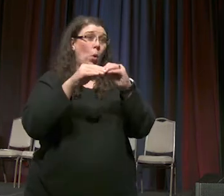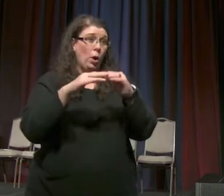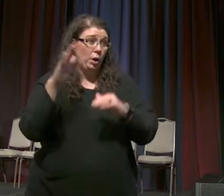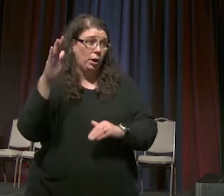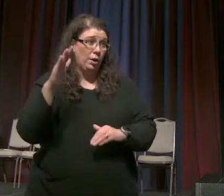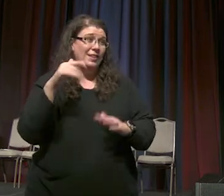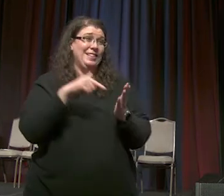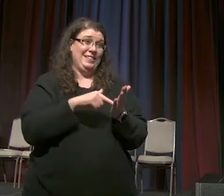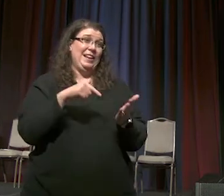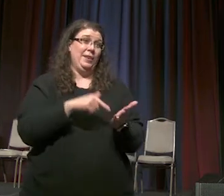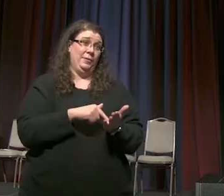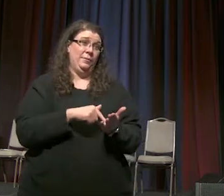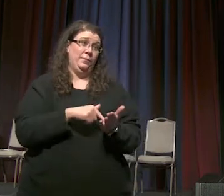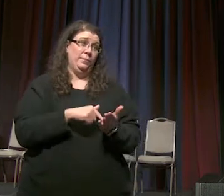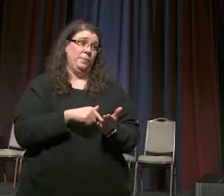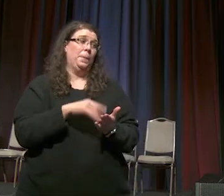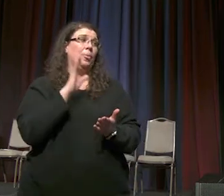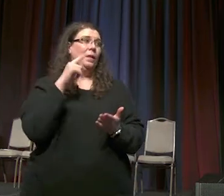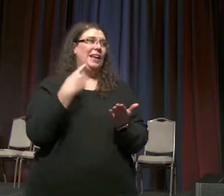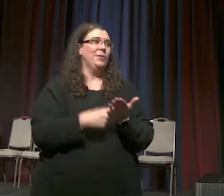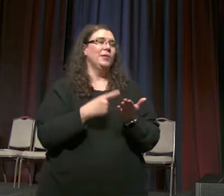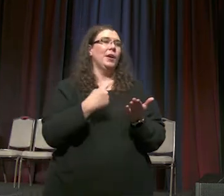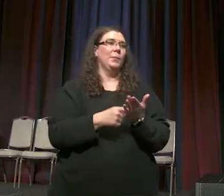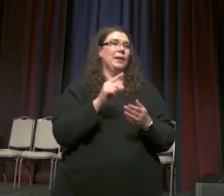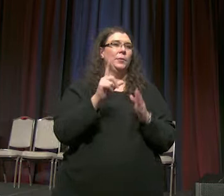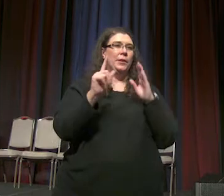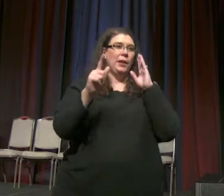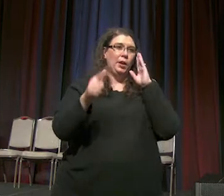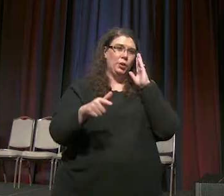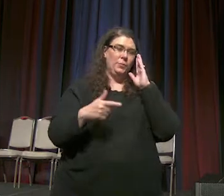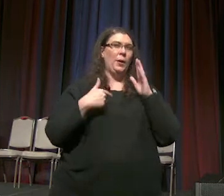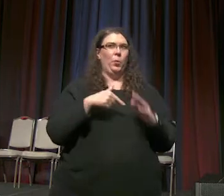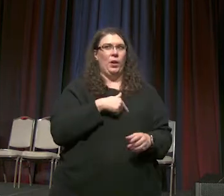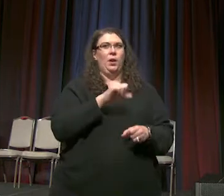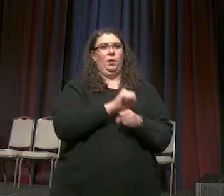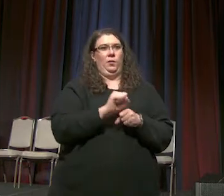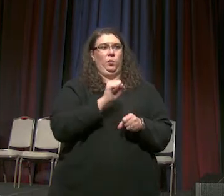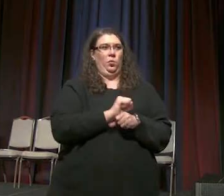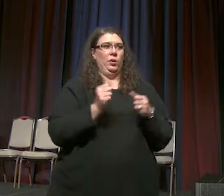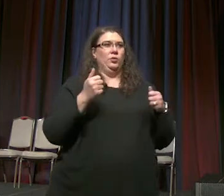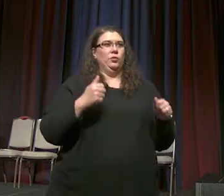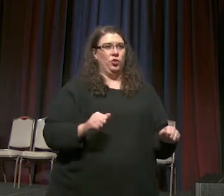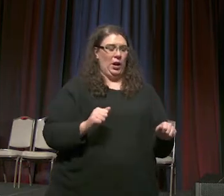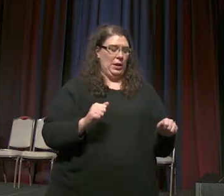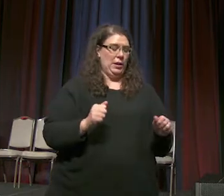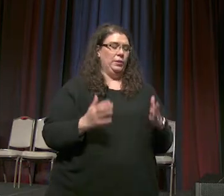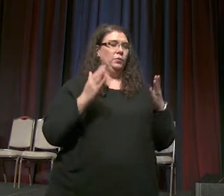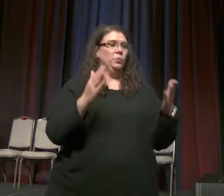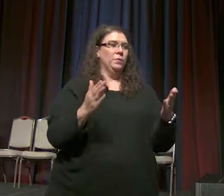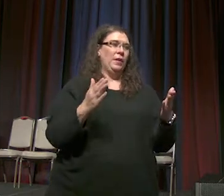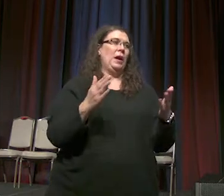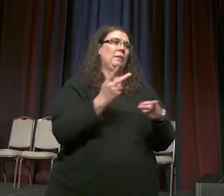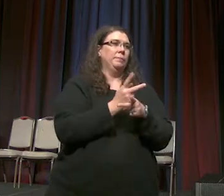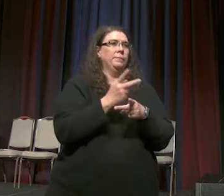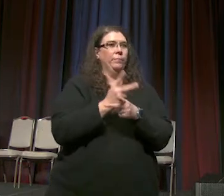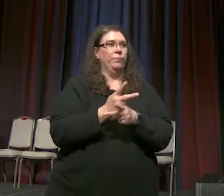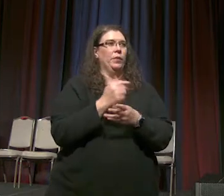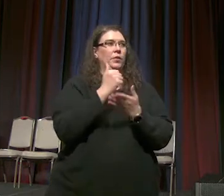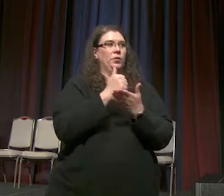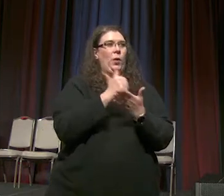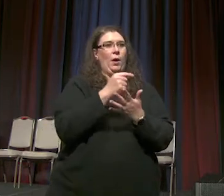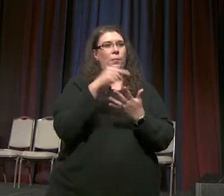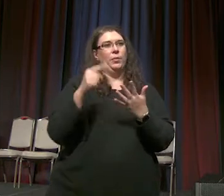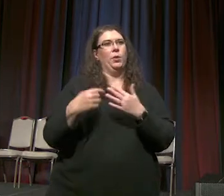we have, and I will talk about it a little later, worked to try to provide provision to help